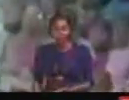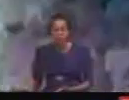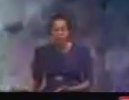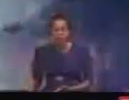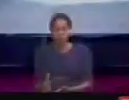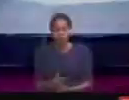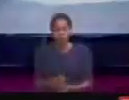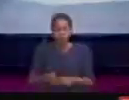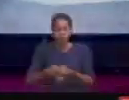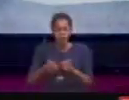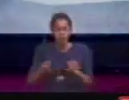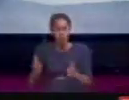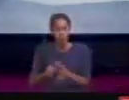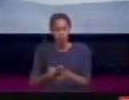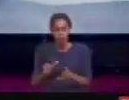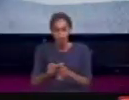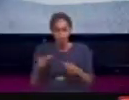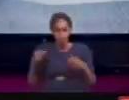every